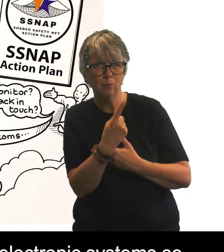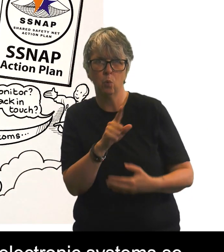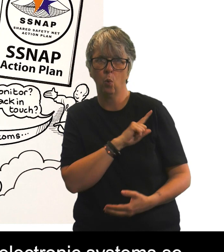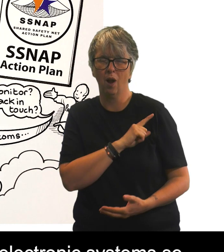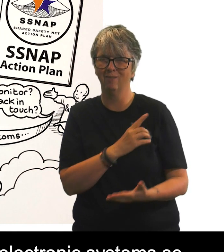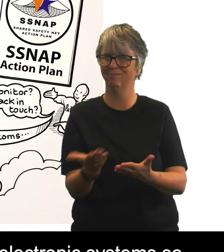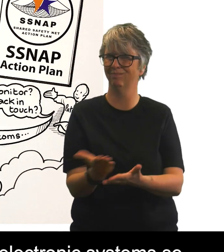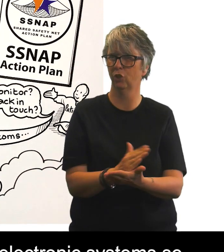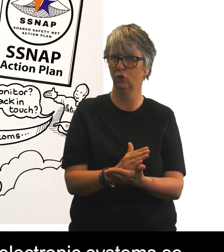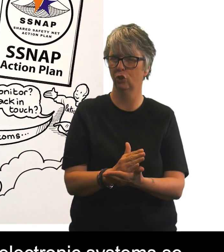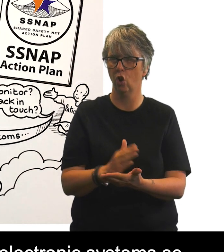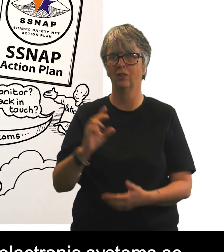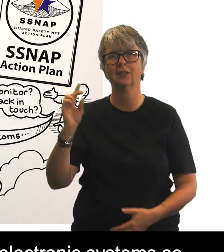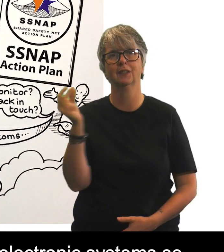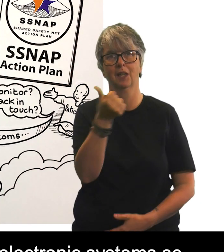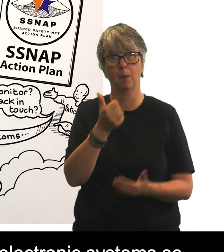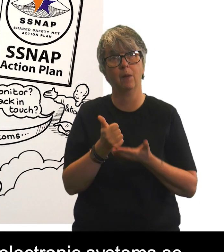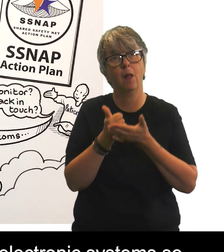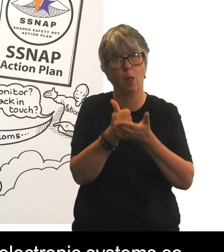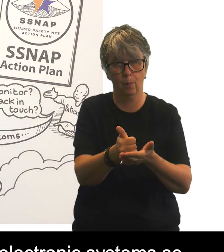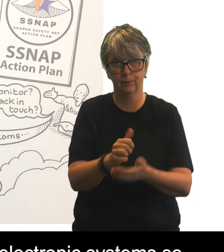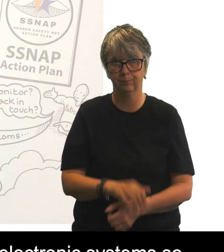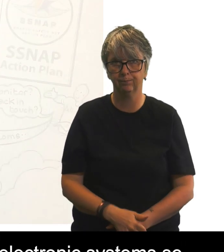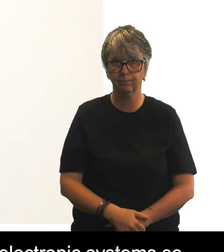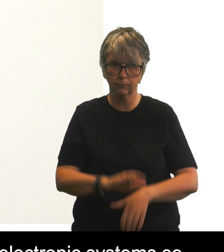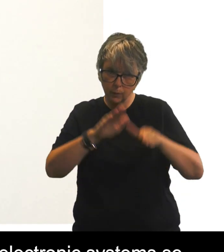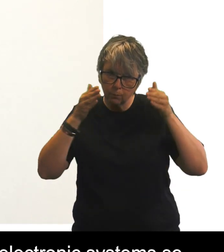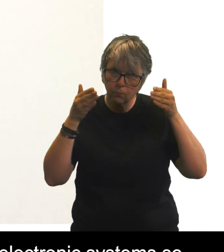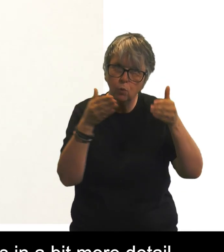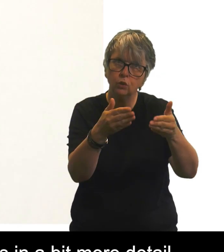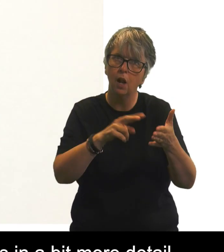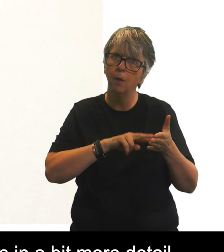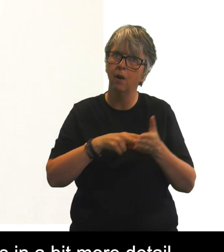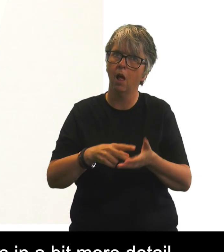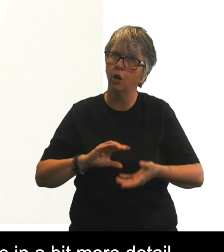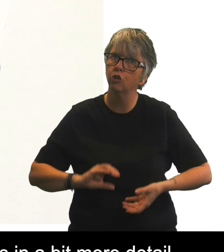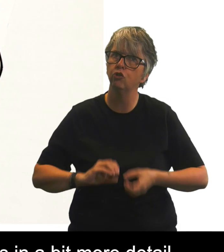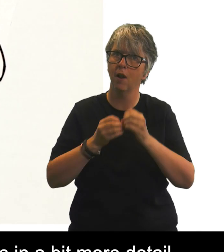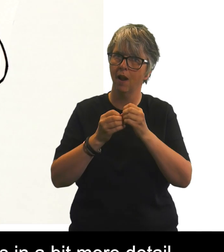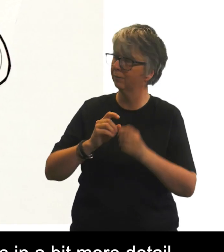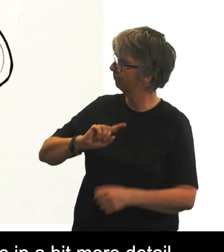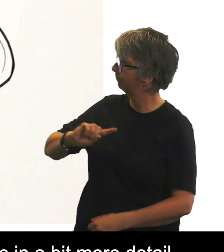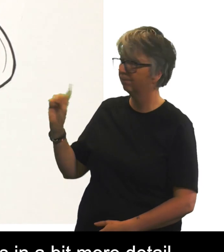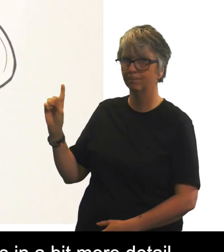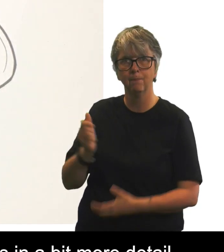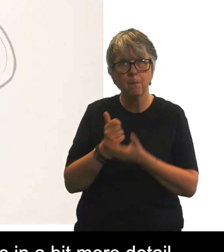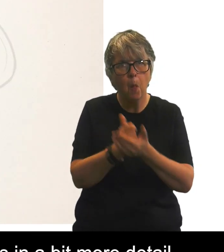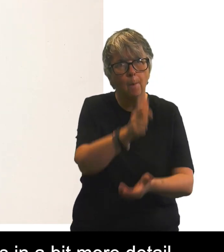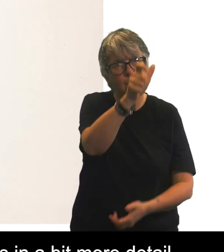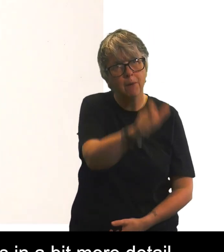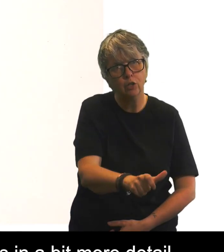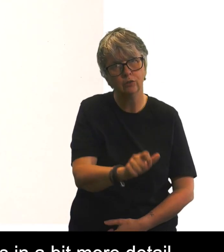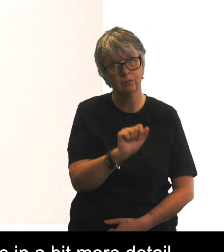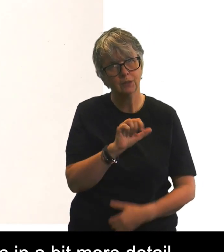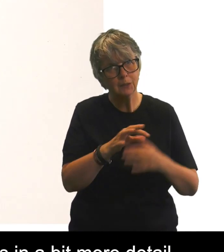electronic systems so all the appropriate colleagues in general practice can access it. Let's take a look at how SNAP works in a bit